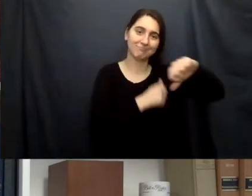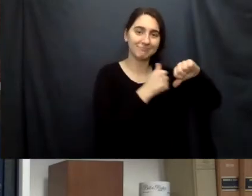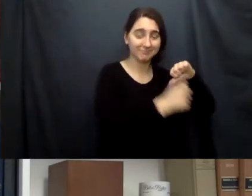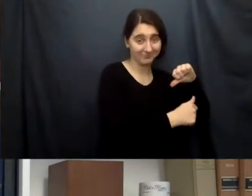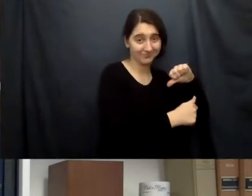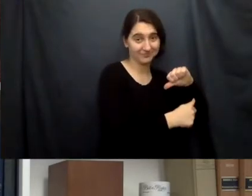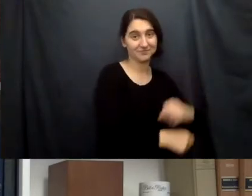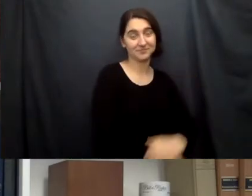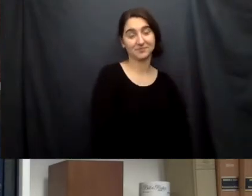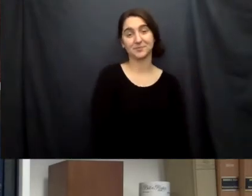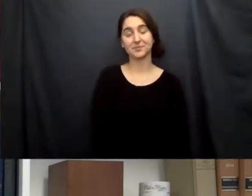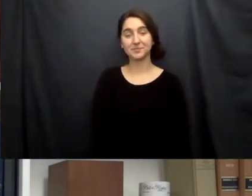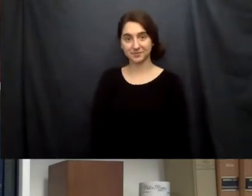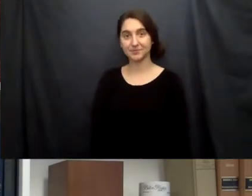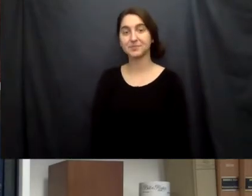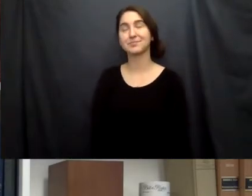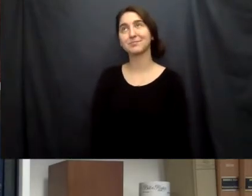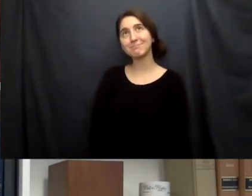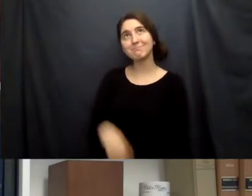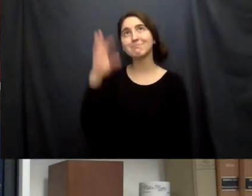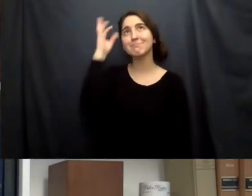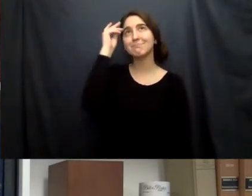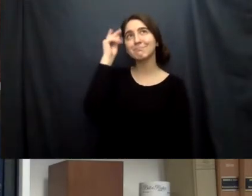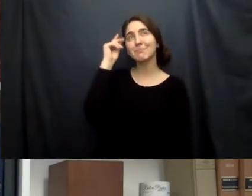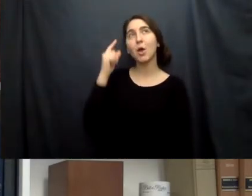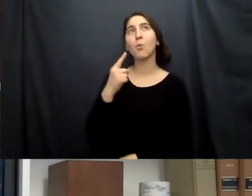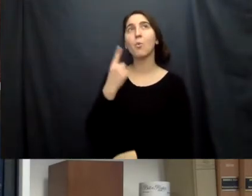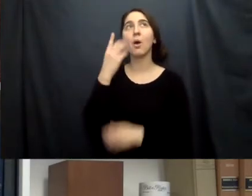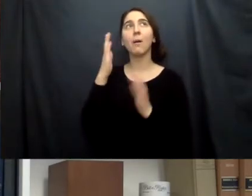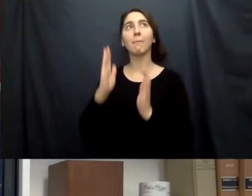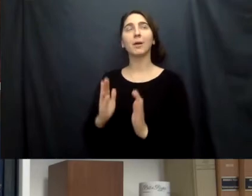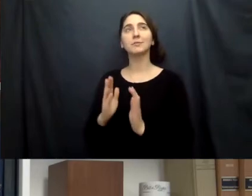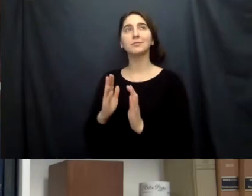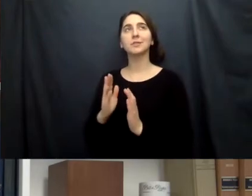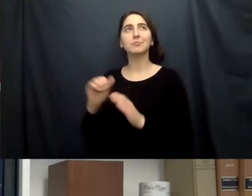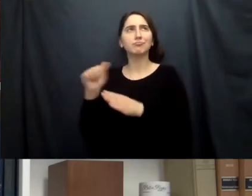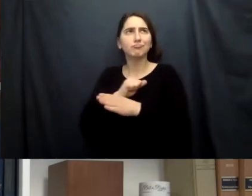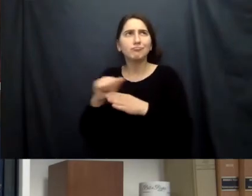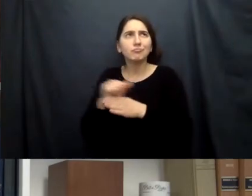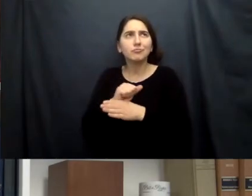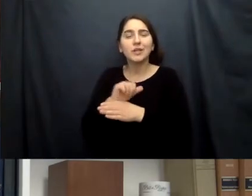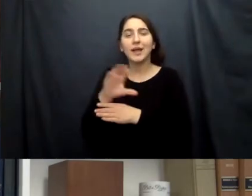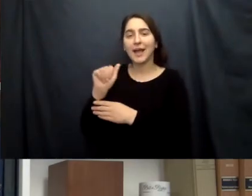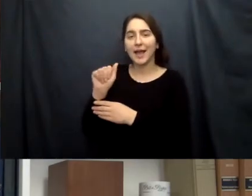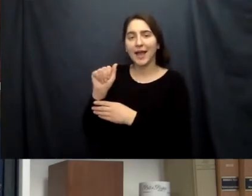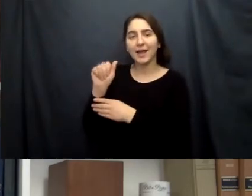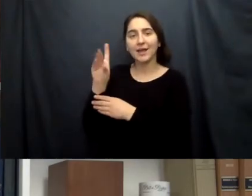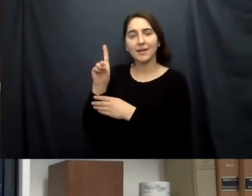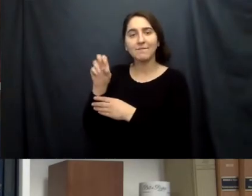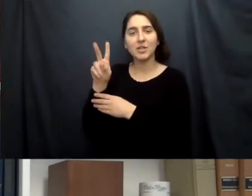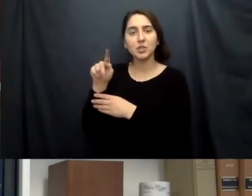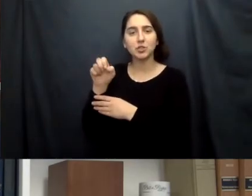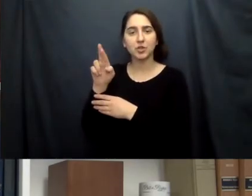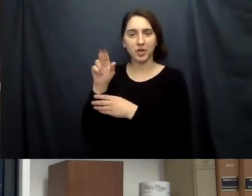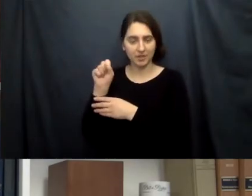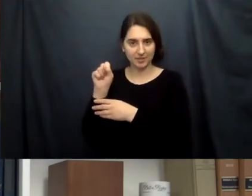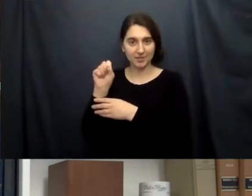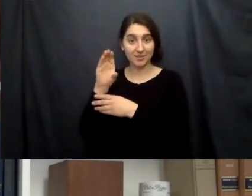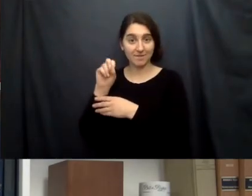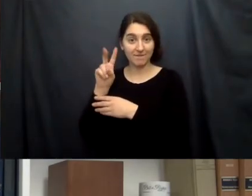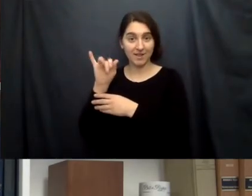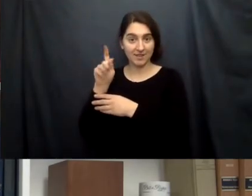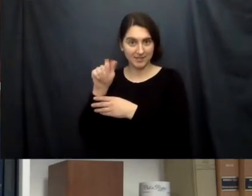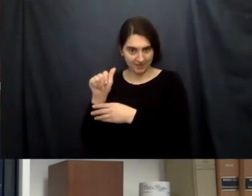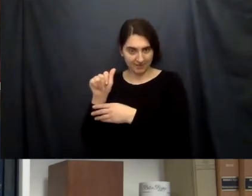speaking the truth in love to one another. When I think about someone who practiced adventurous